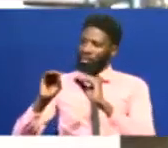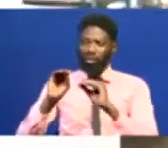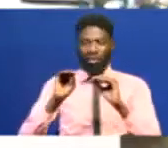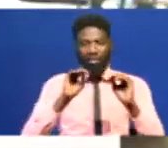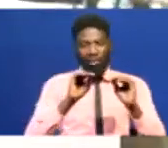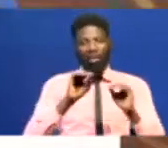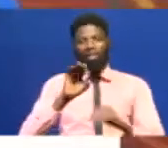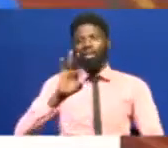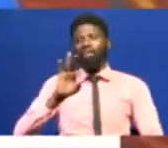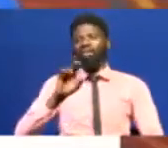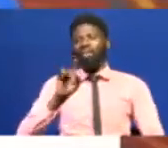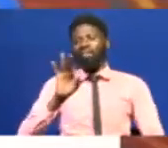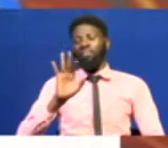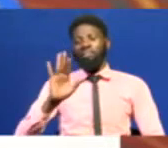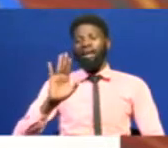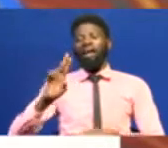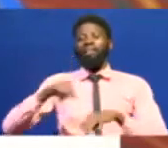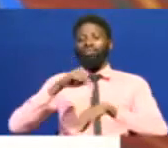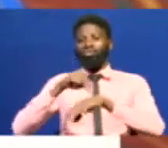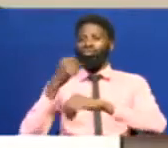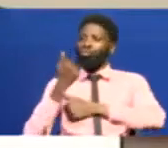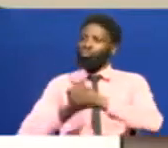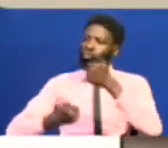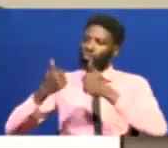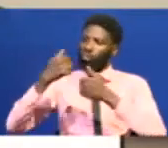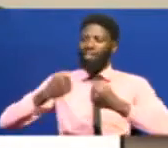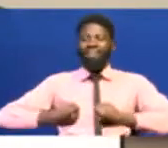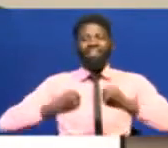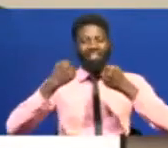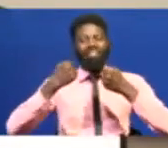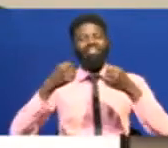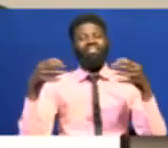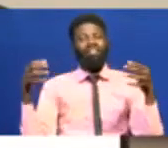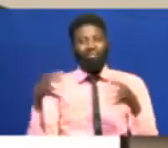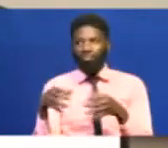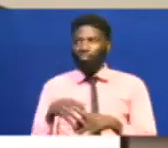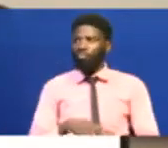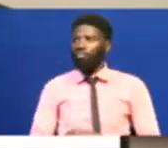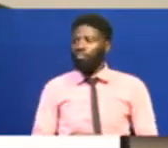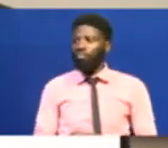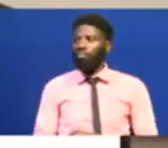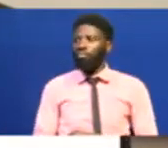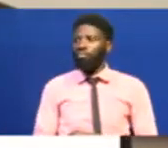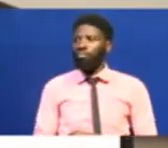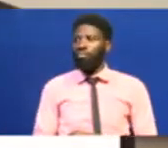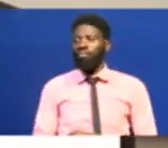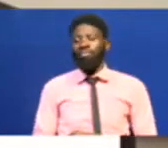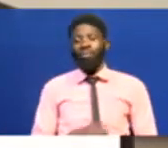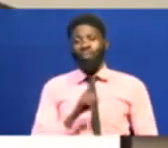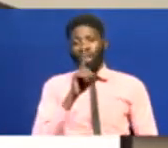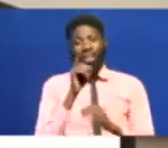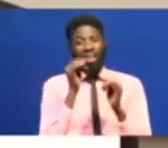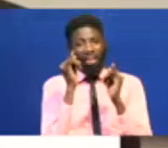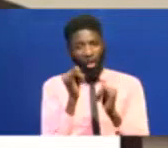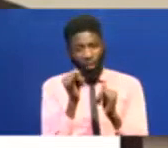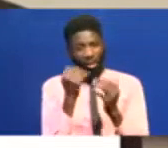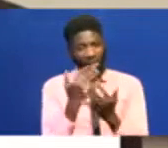Federation National Super League clubs. One of the things that is new in this particular licensing